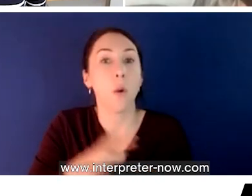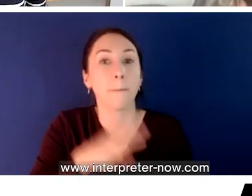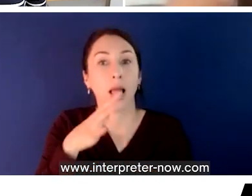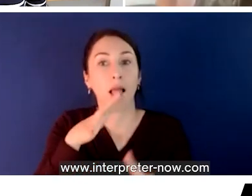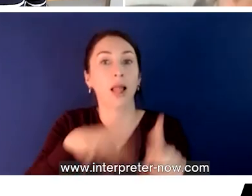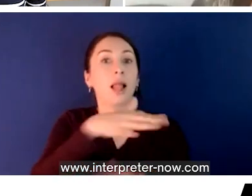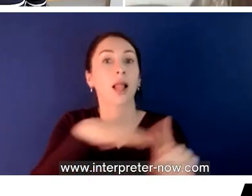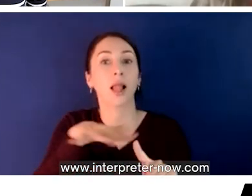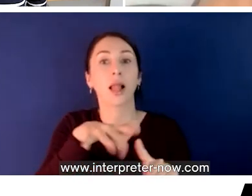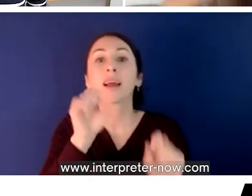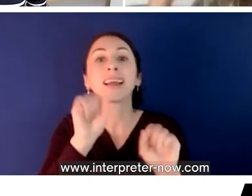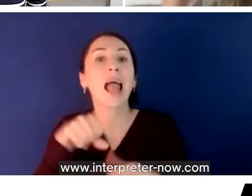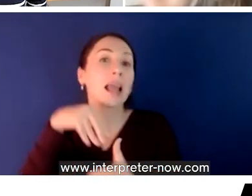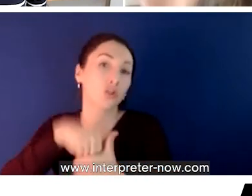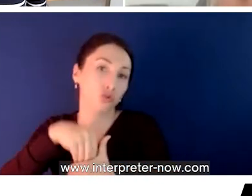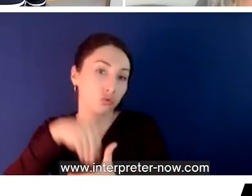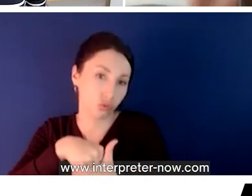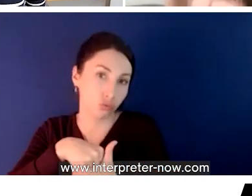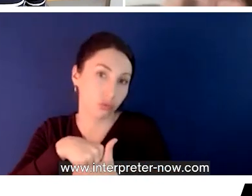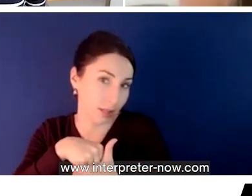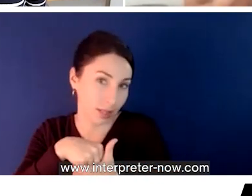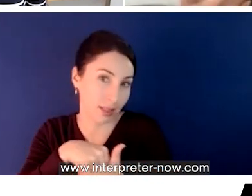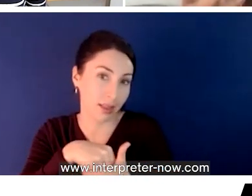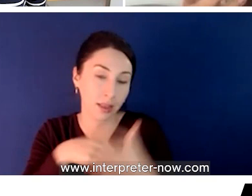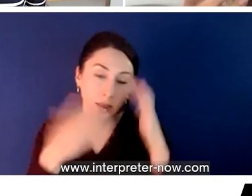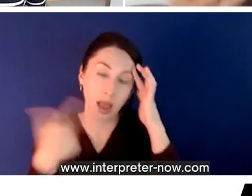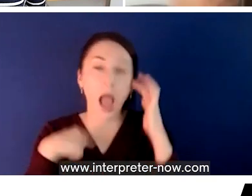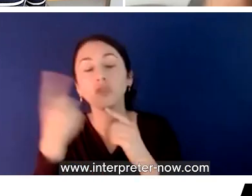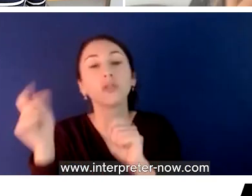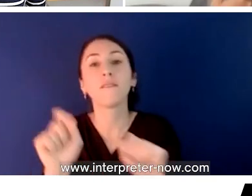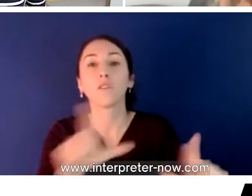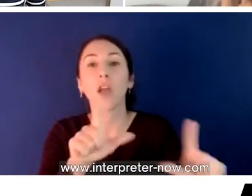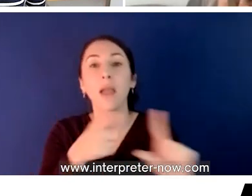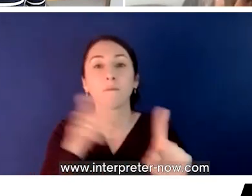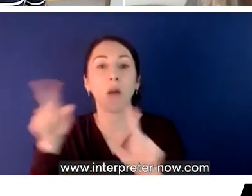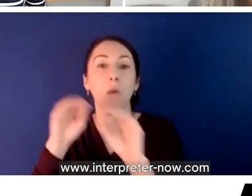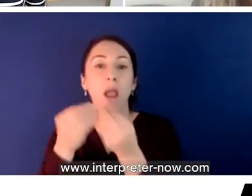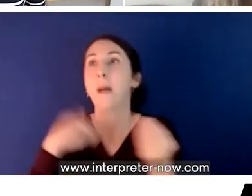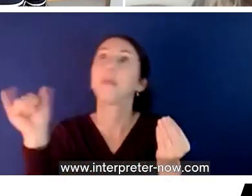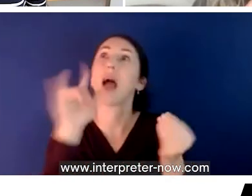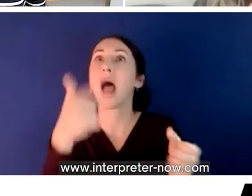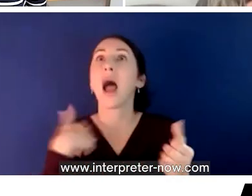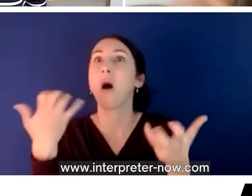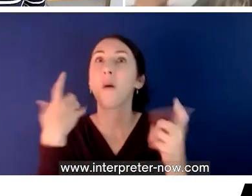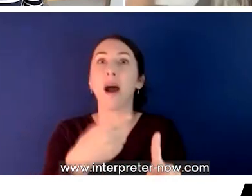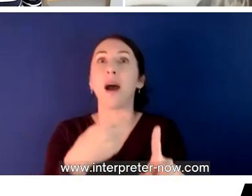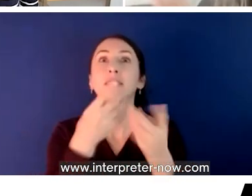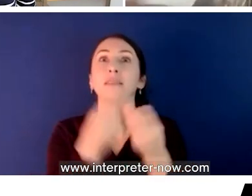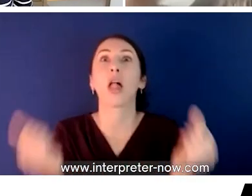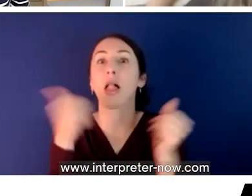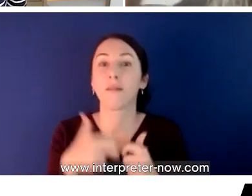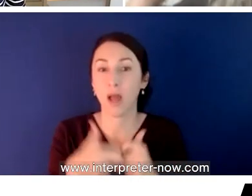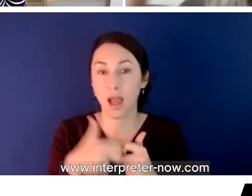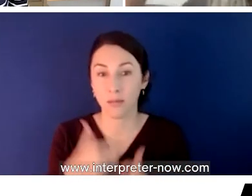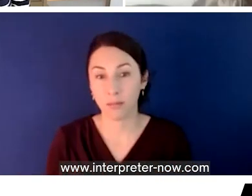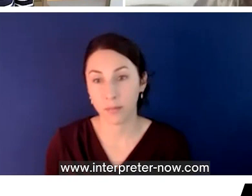channel, which again, you can do internally. Yeah, I just couch everything in tech because that's what I know. that's how I think of it. Because